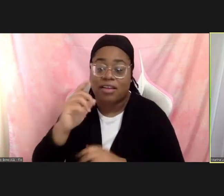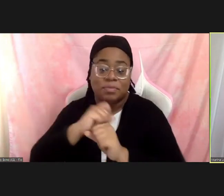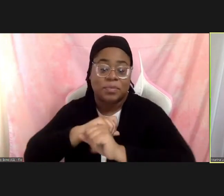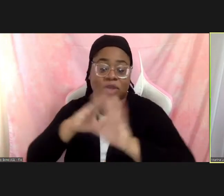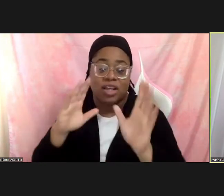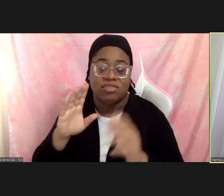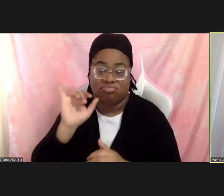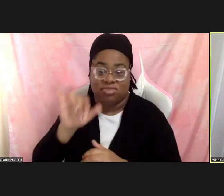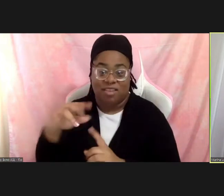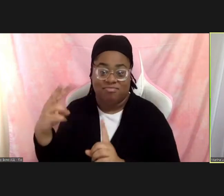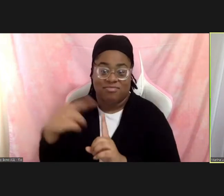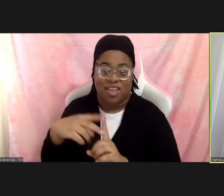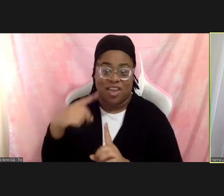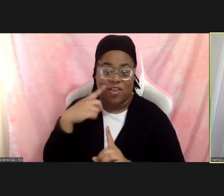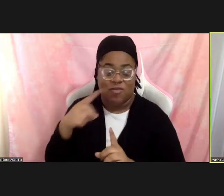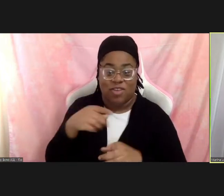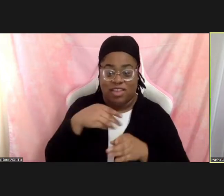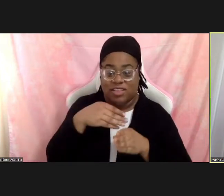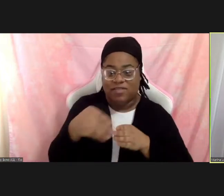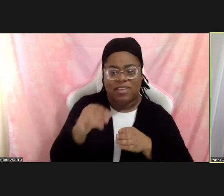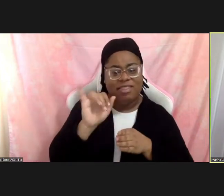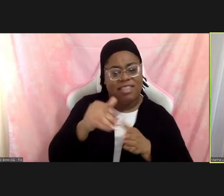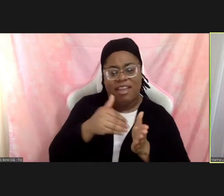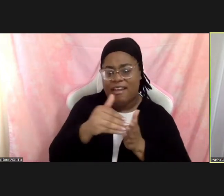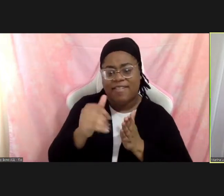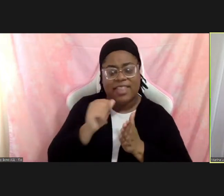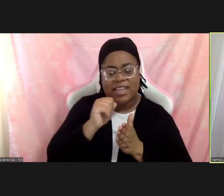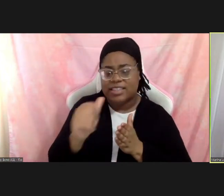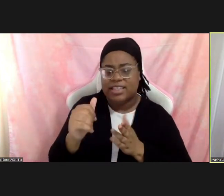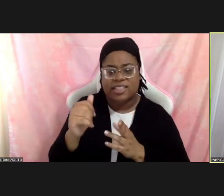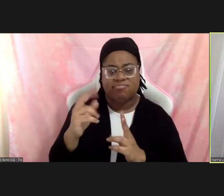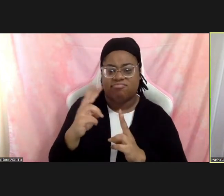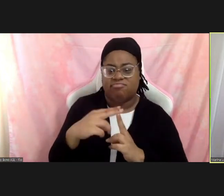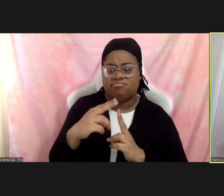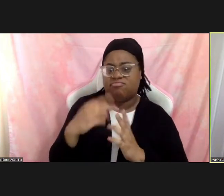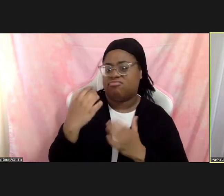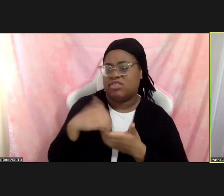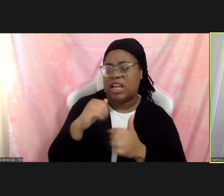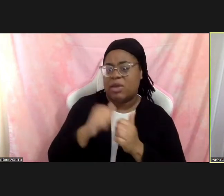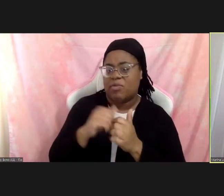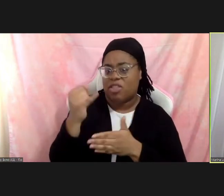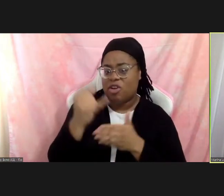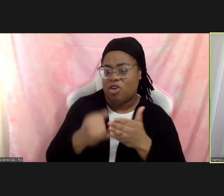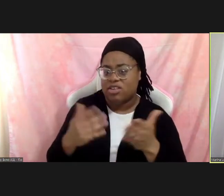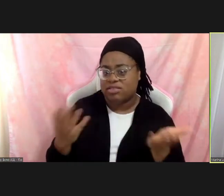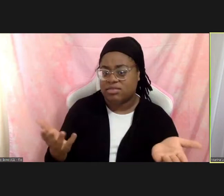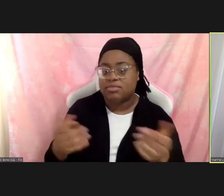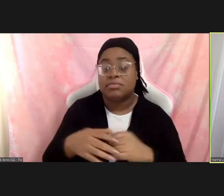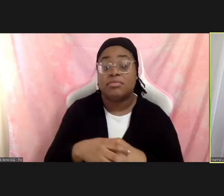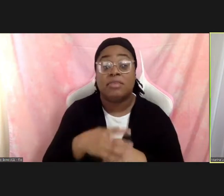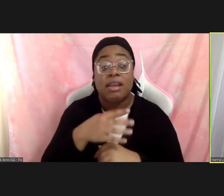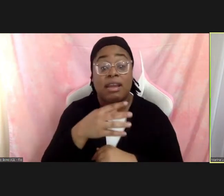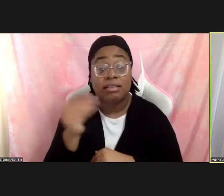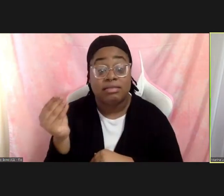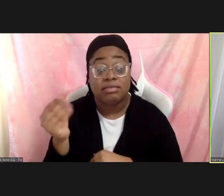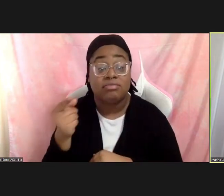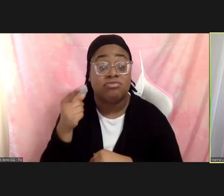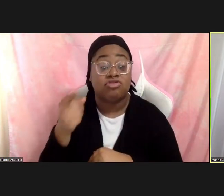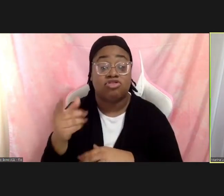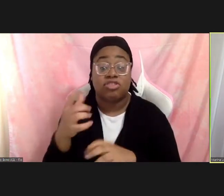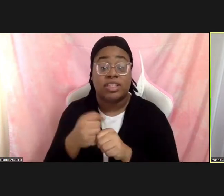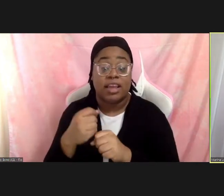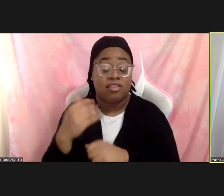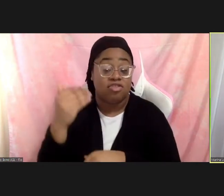applying those in a field that does not often partner with artists. And then she's taking the knowledge